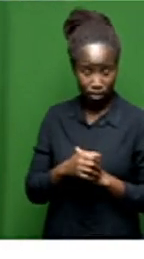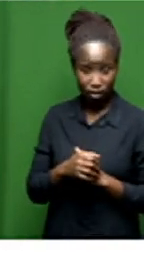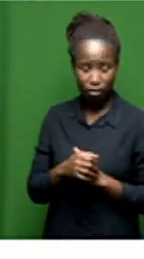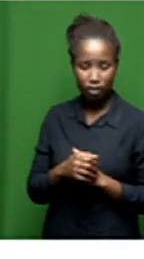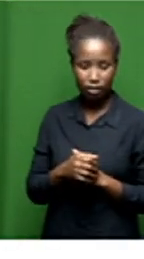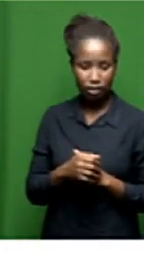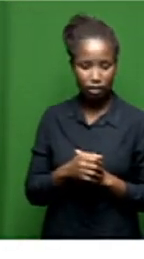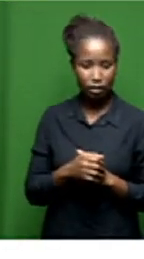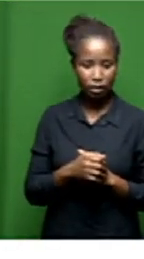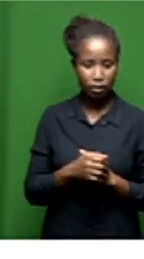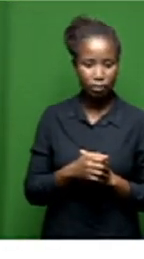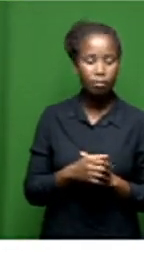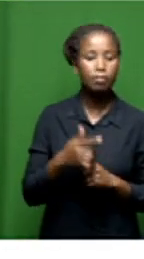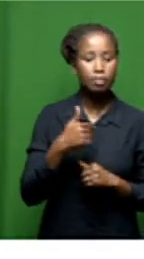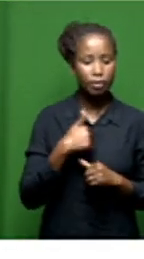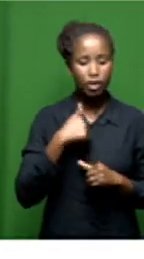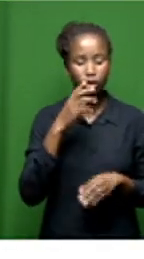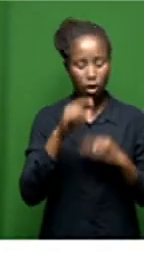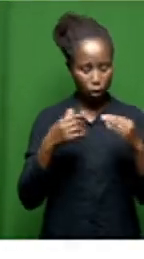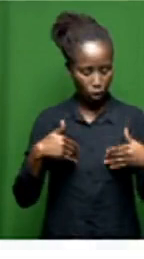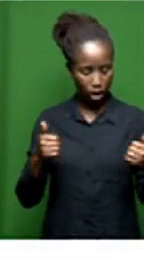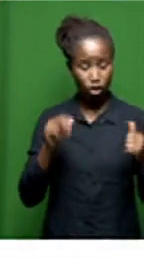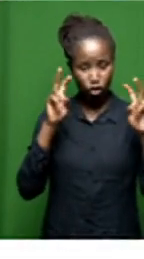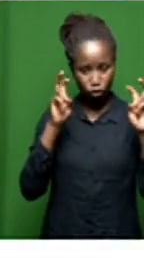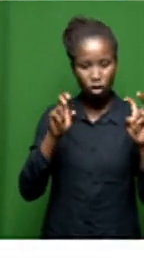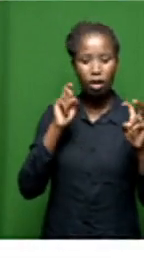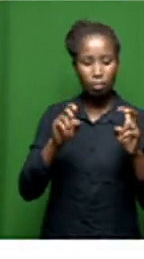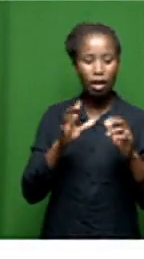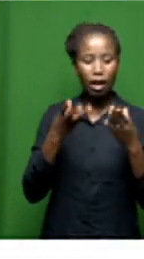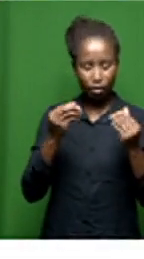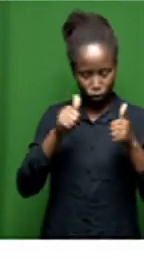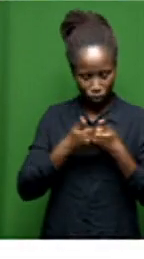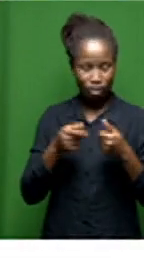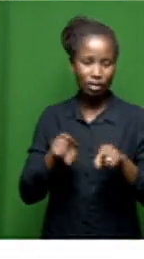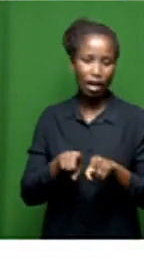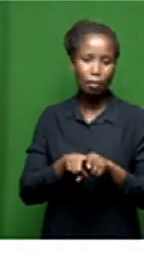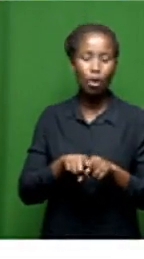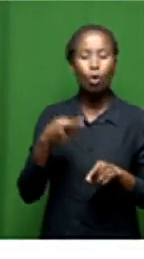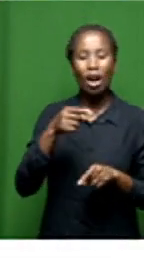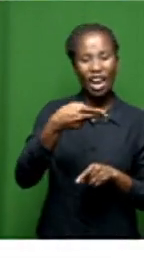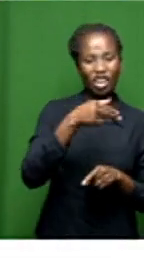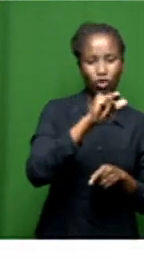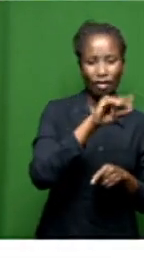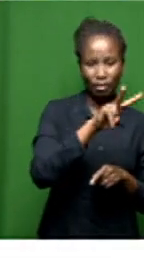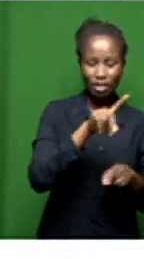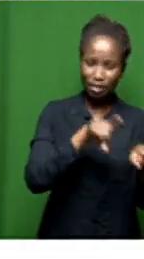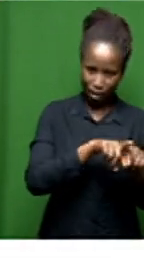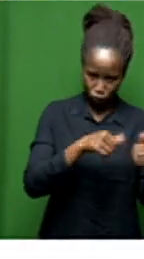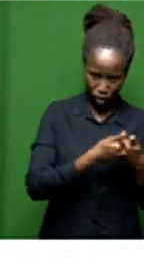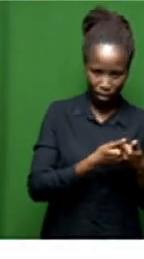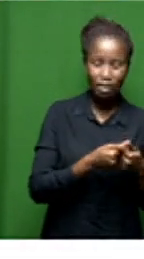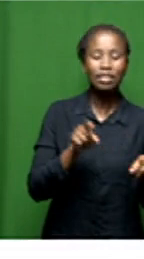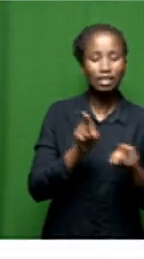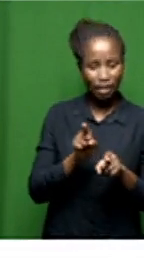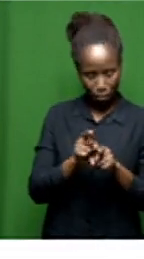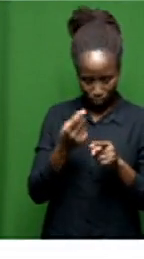always against incentives when it comes to health. We had the same challenges with HIV in the past. We still have challenges with HIV.